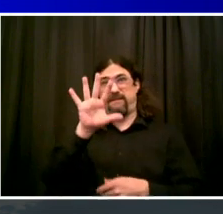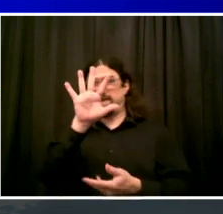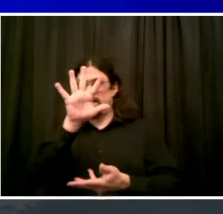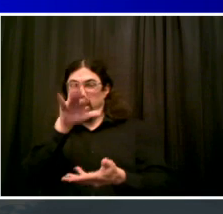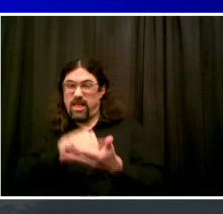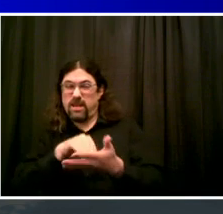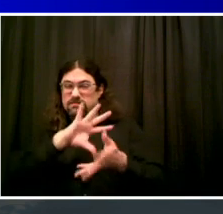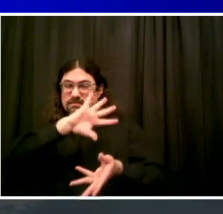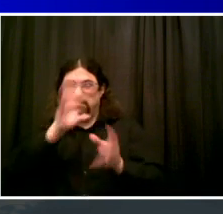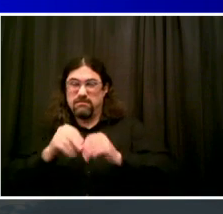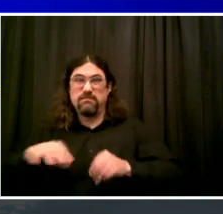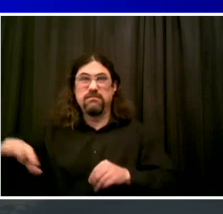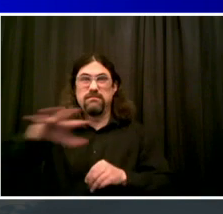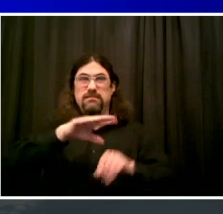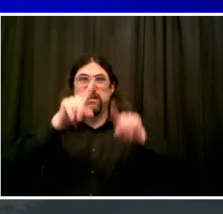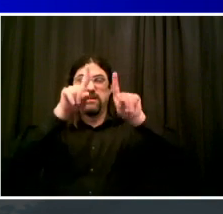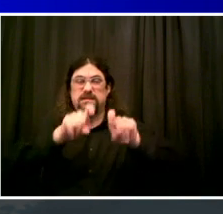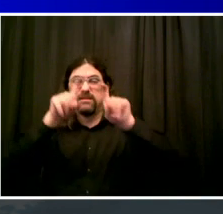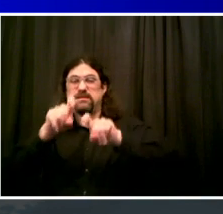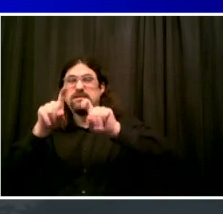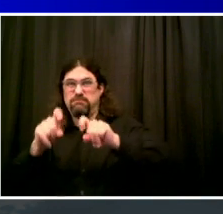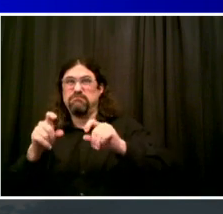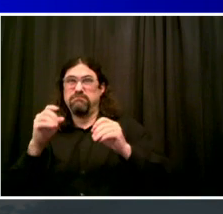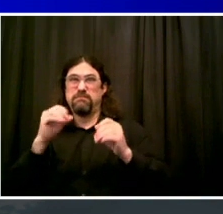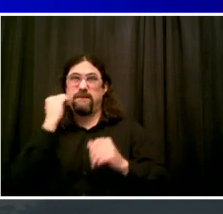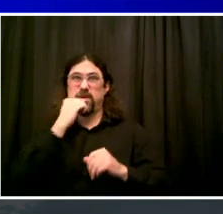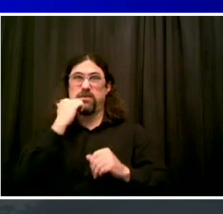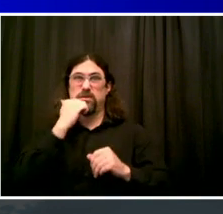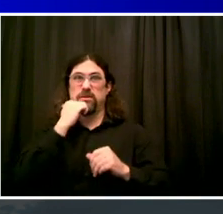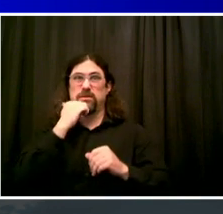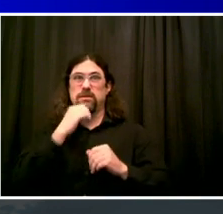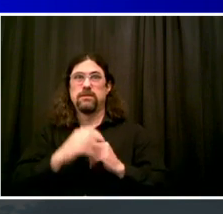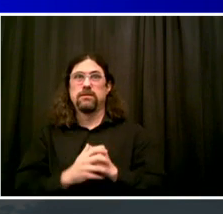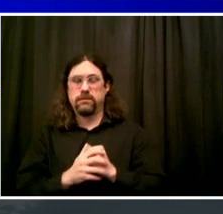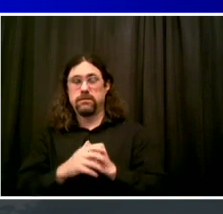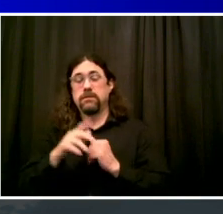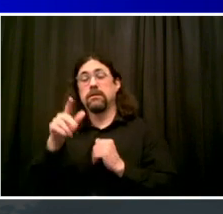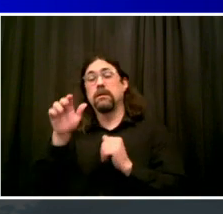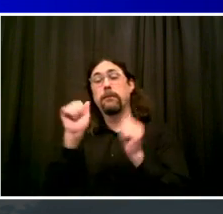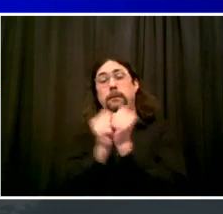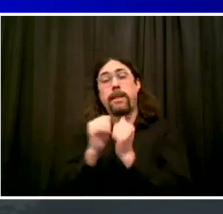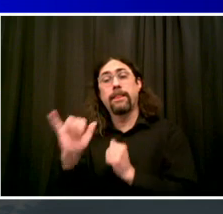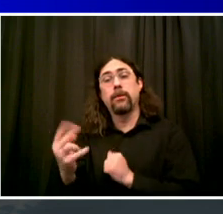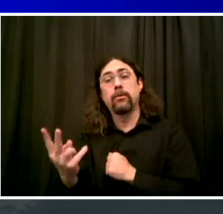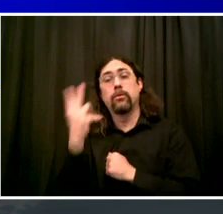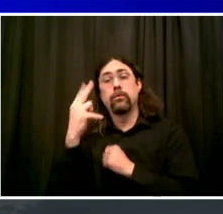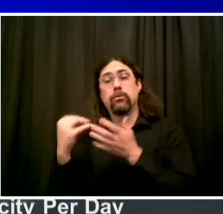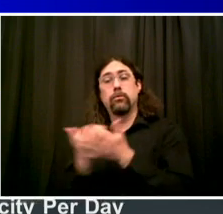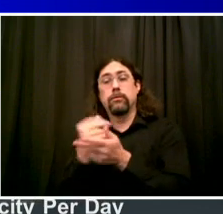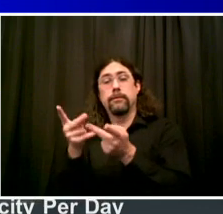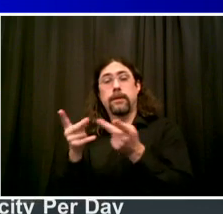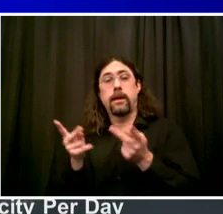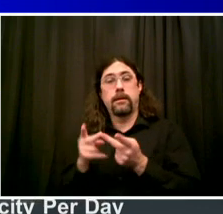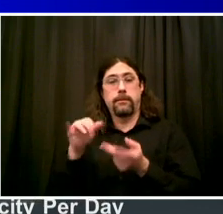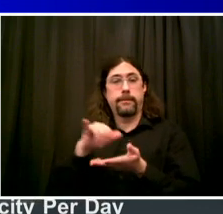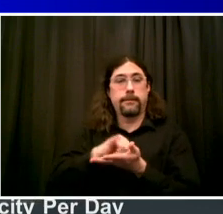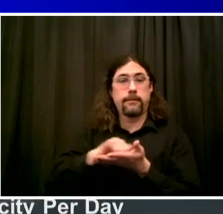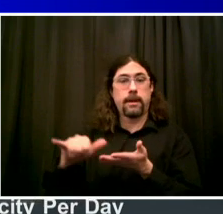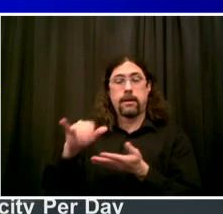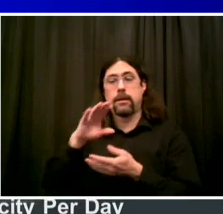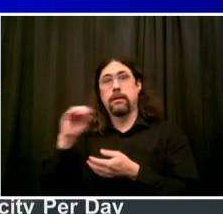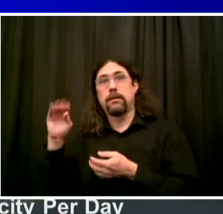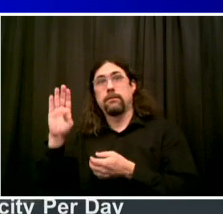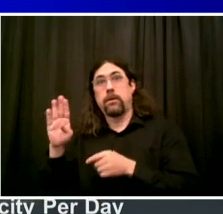That gets us in the course of next week up to 6,300 per day. Then the following week,